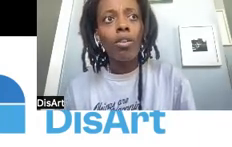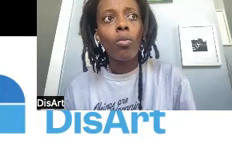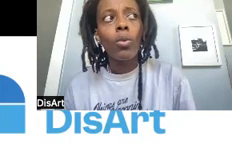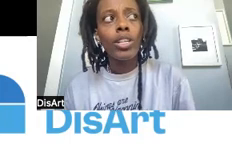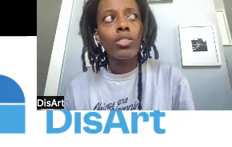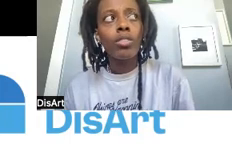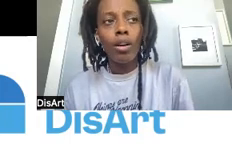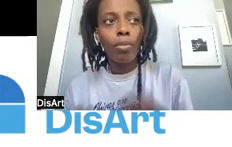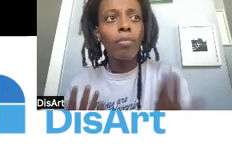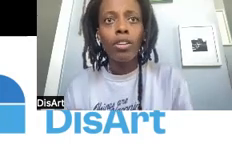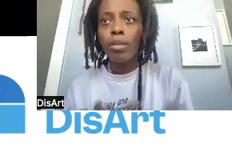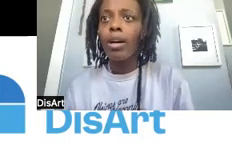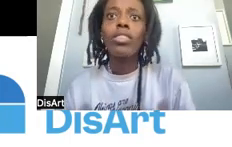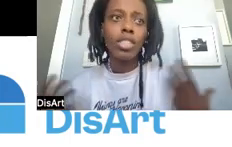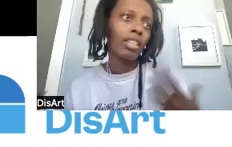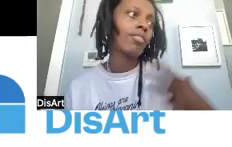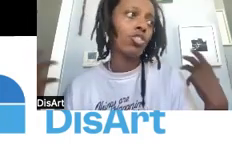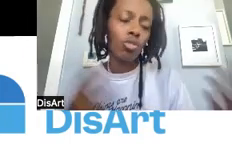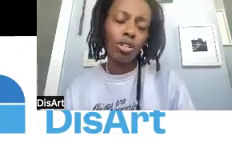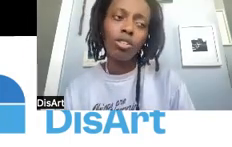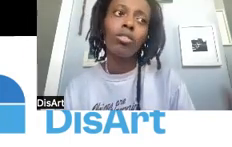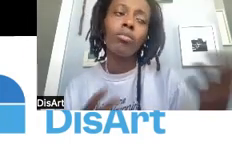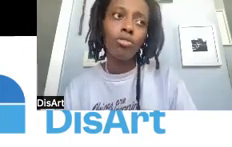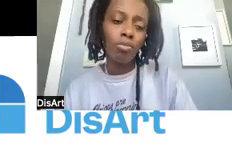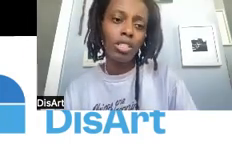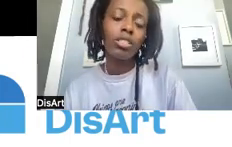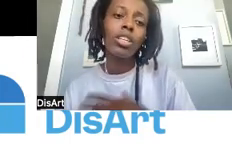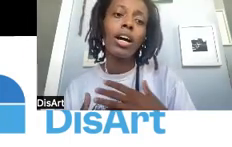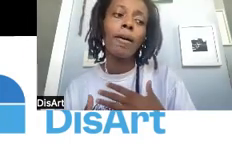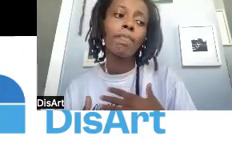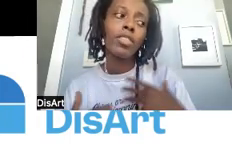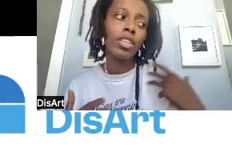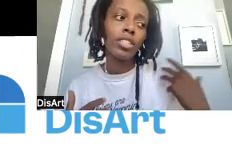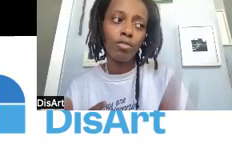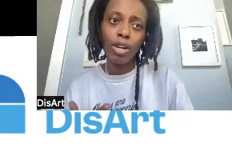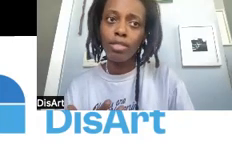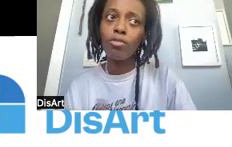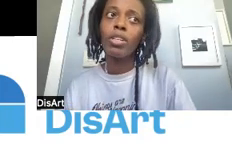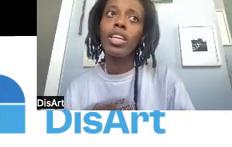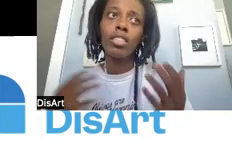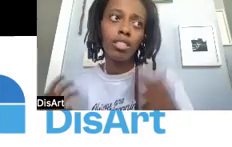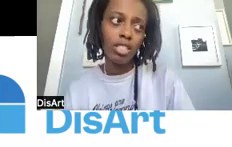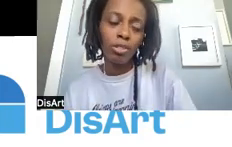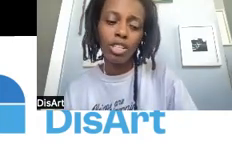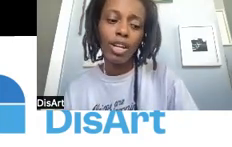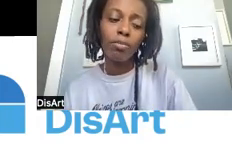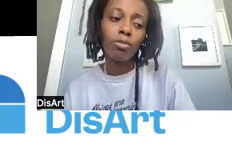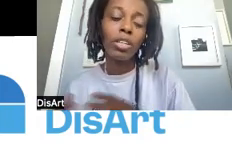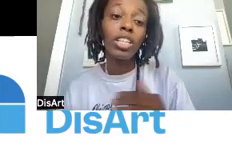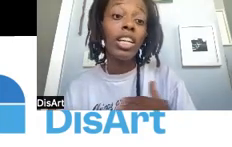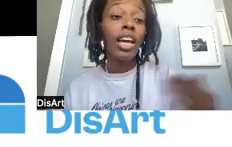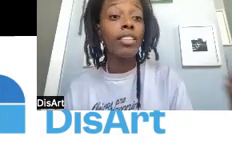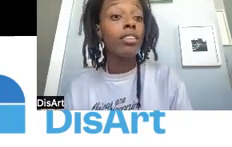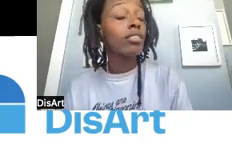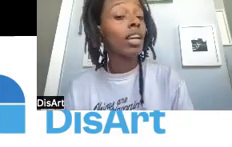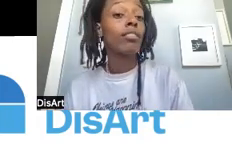talking about was primarily about these kind of historical movements, the civil rights movement and then the disability rights